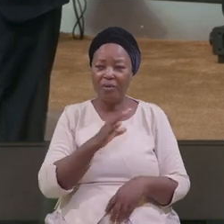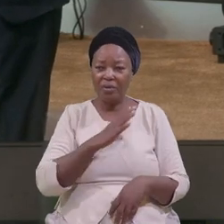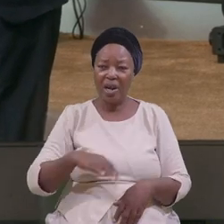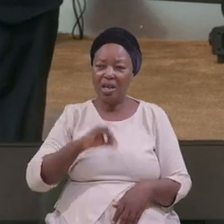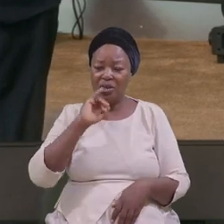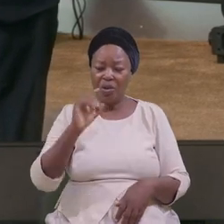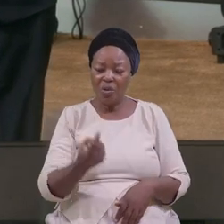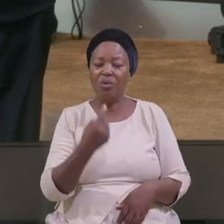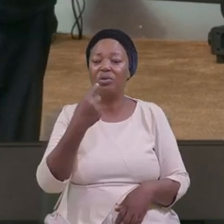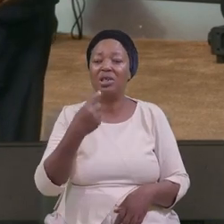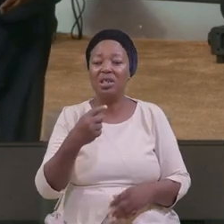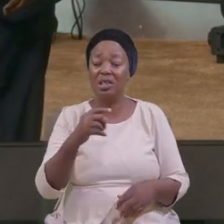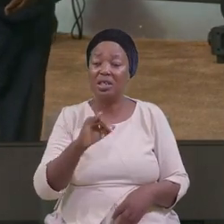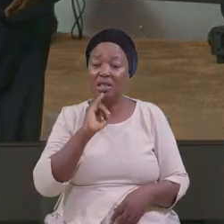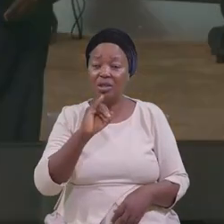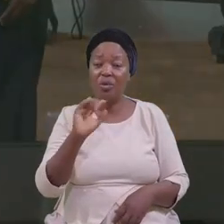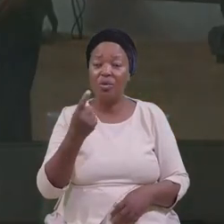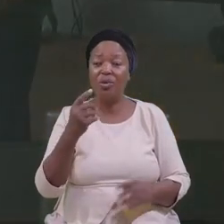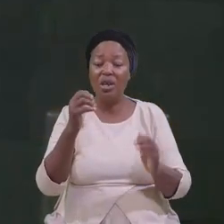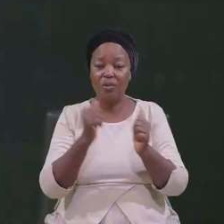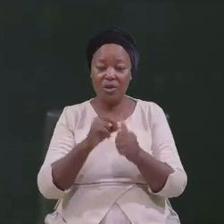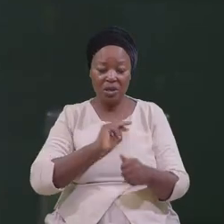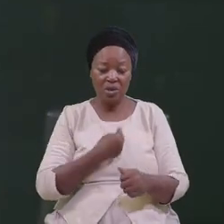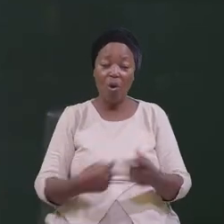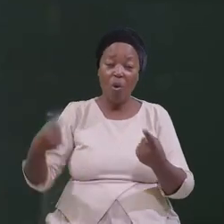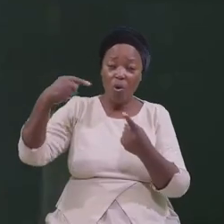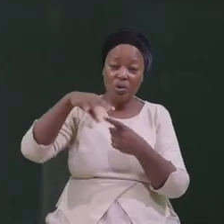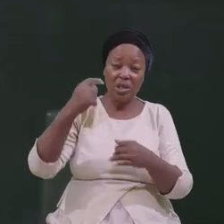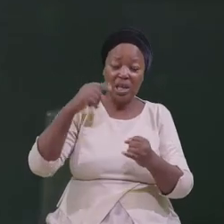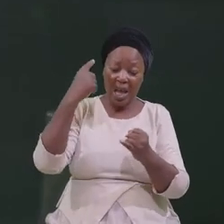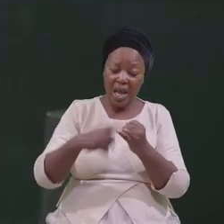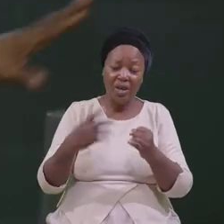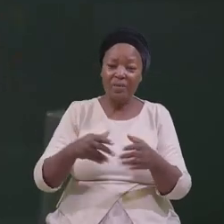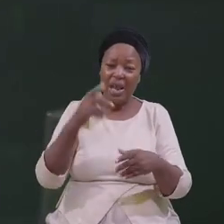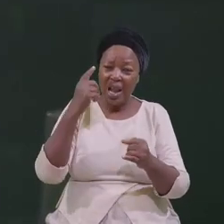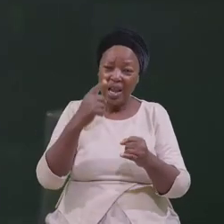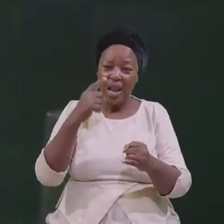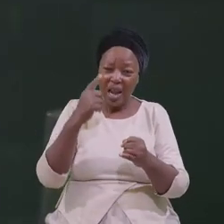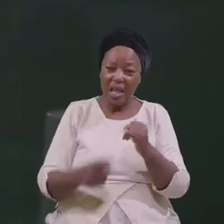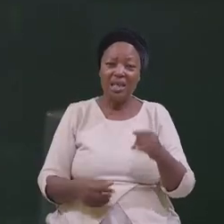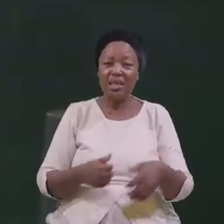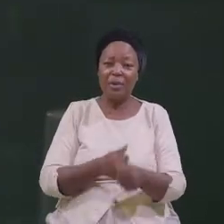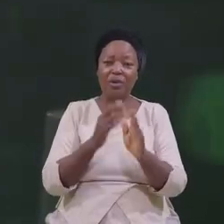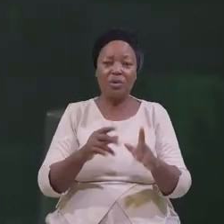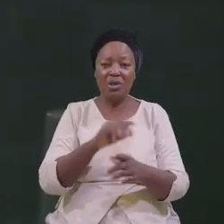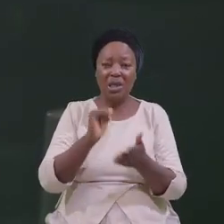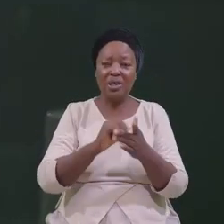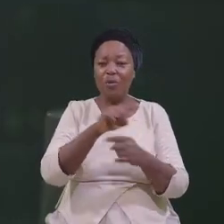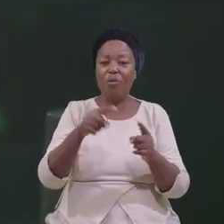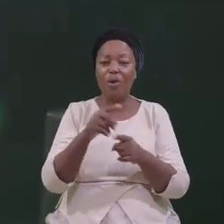us until the end of the last apostle. When the apostles died, no more